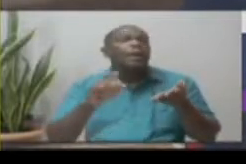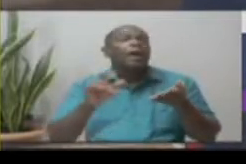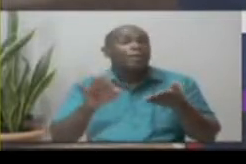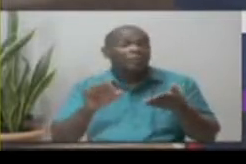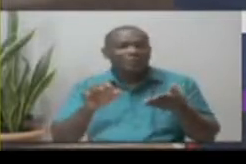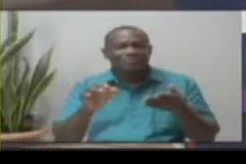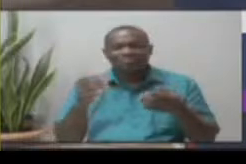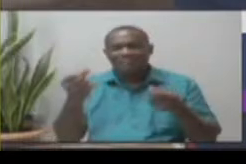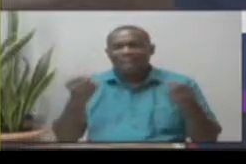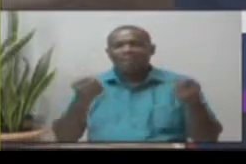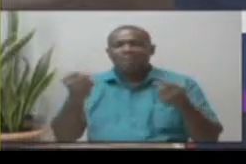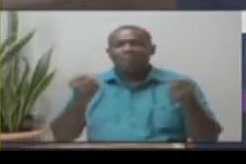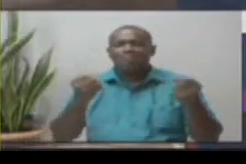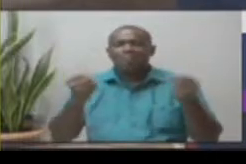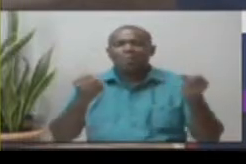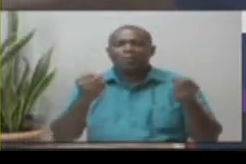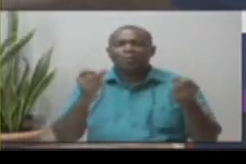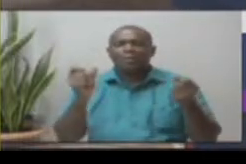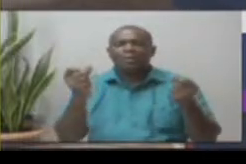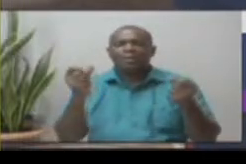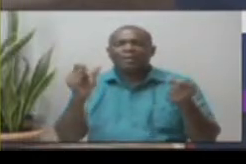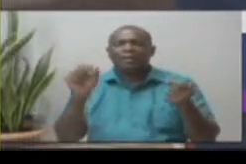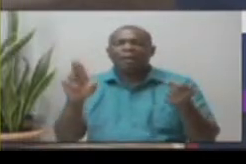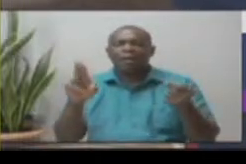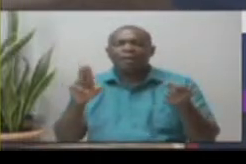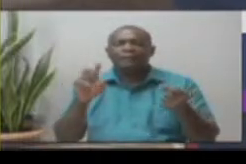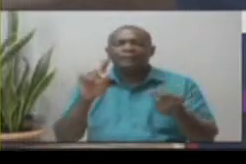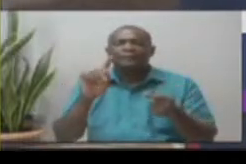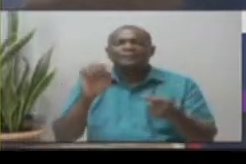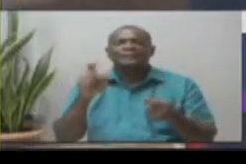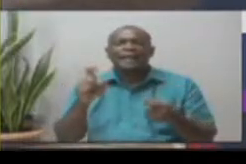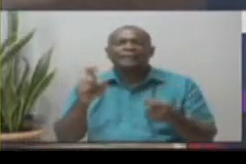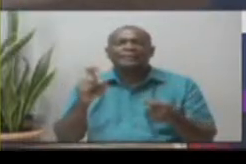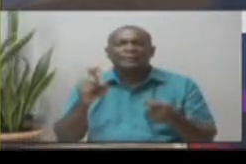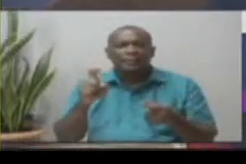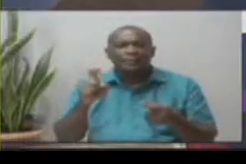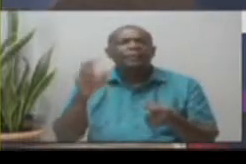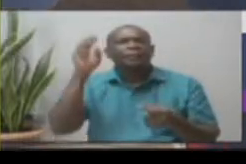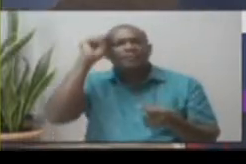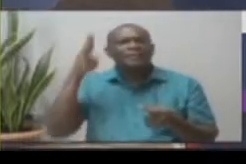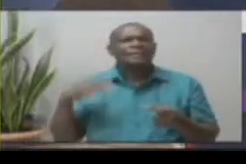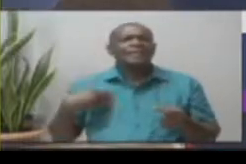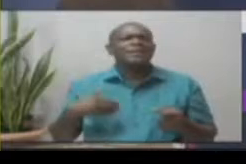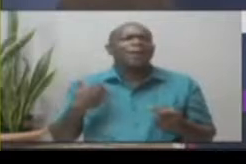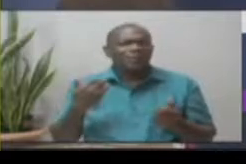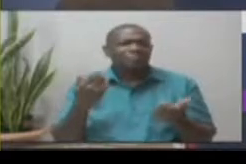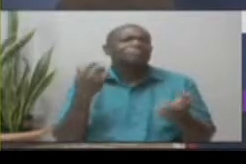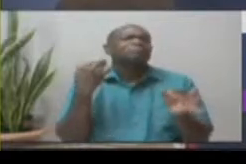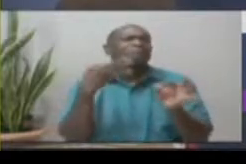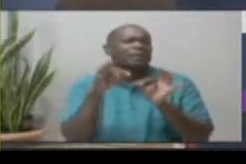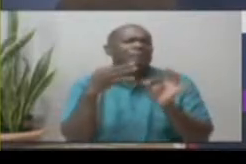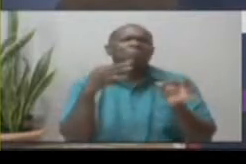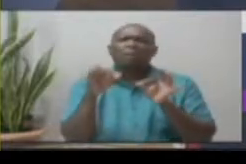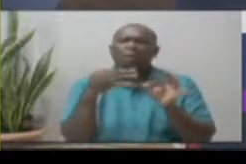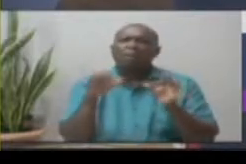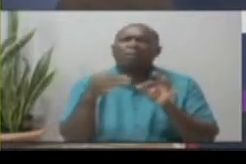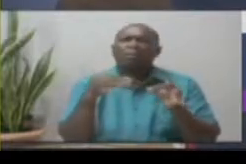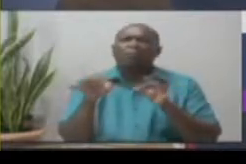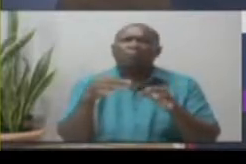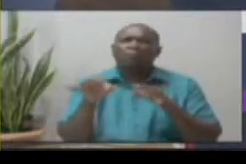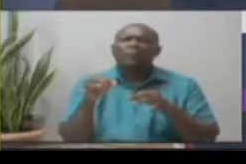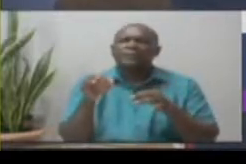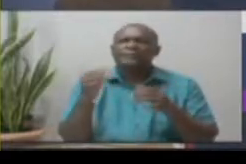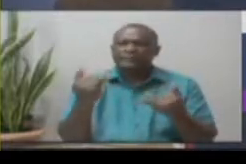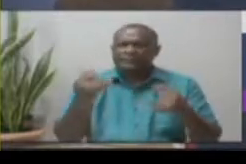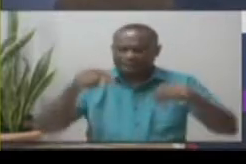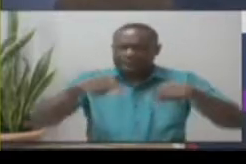for MPs and so on. Minister Young gave an explanation during a press conference earlier this week.